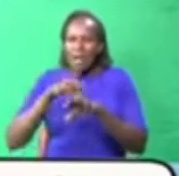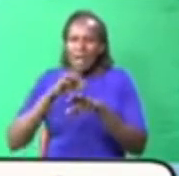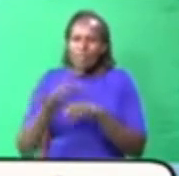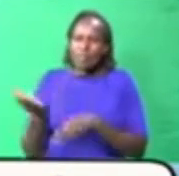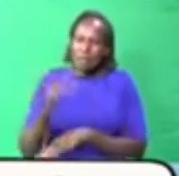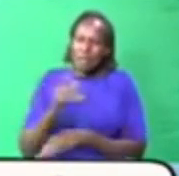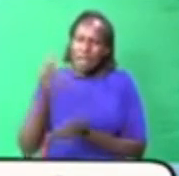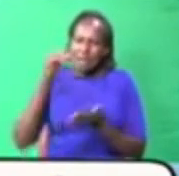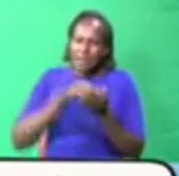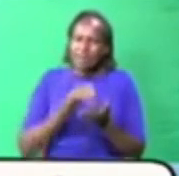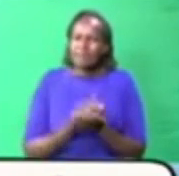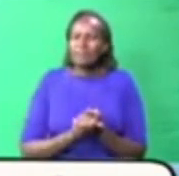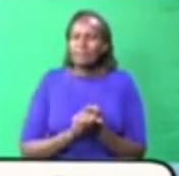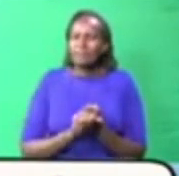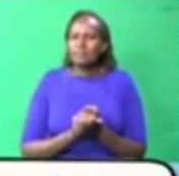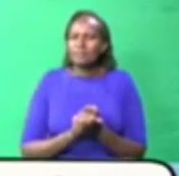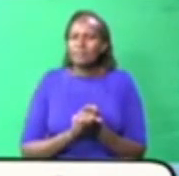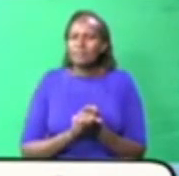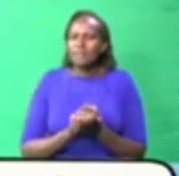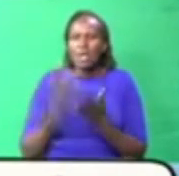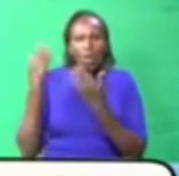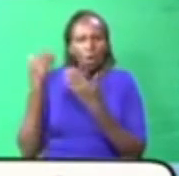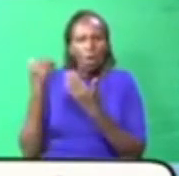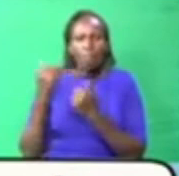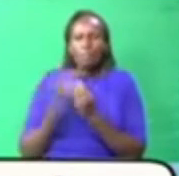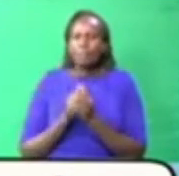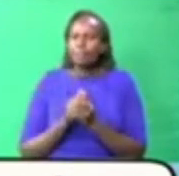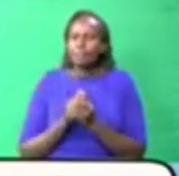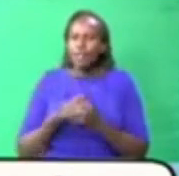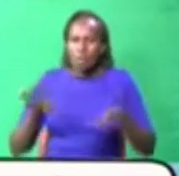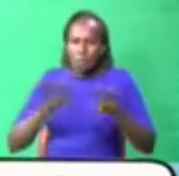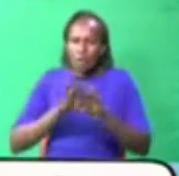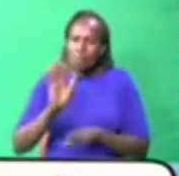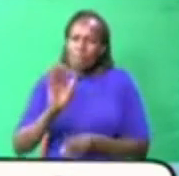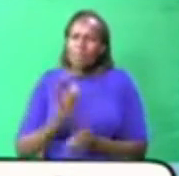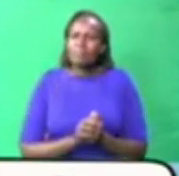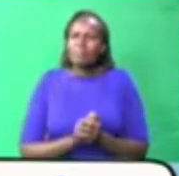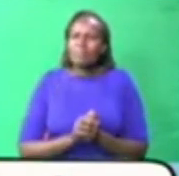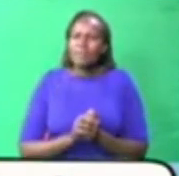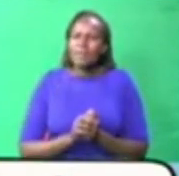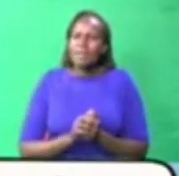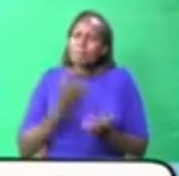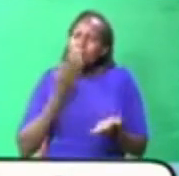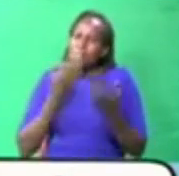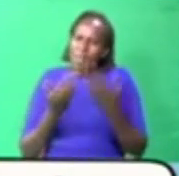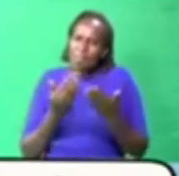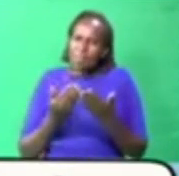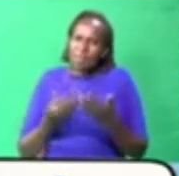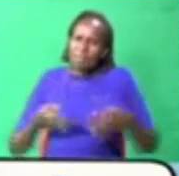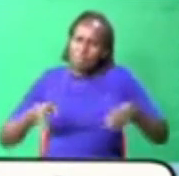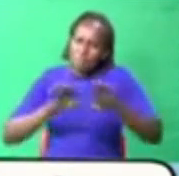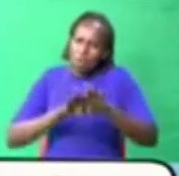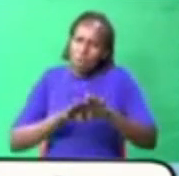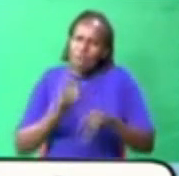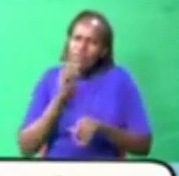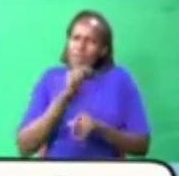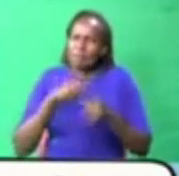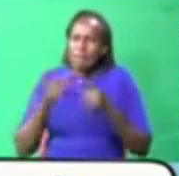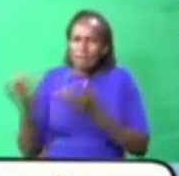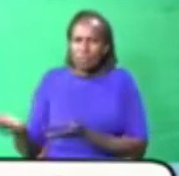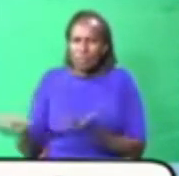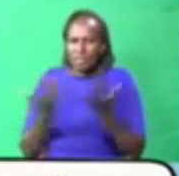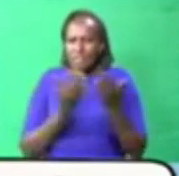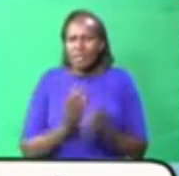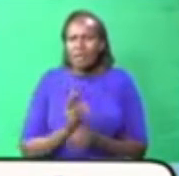Biblia inasema ni kwamba, their hope had been buried. Wamezikwa. Anasema, atakama tumezikwa, you bring us up again from